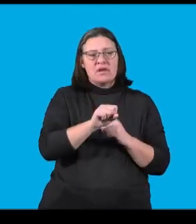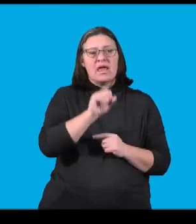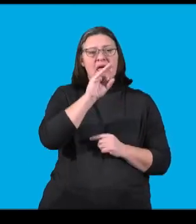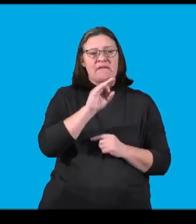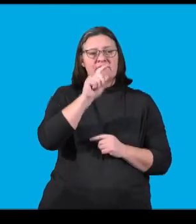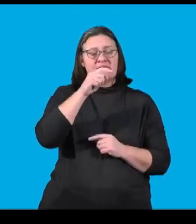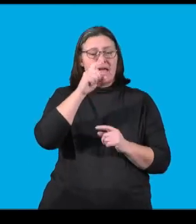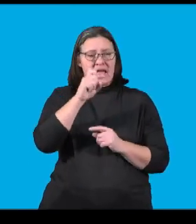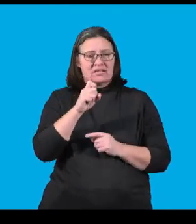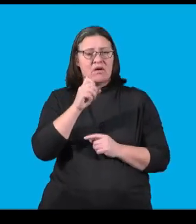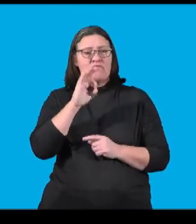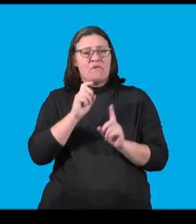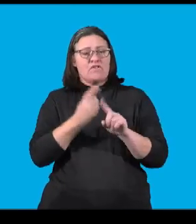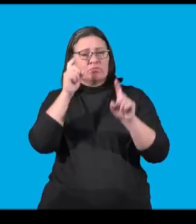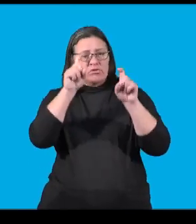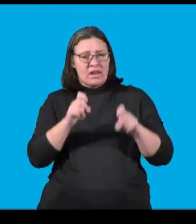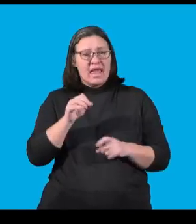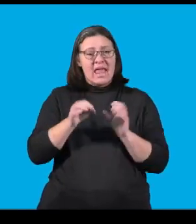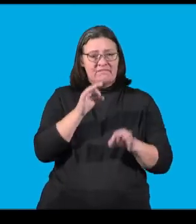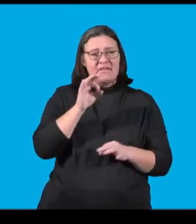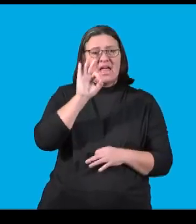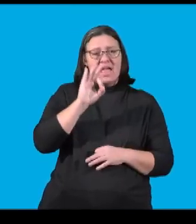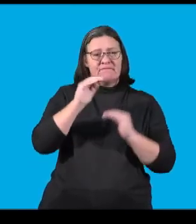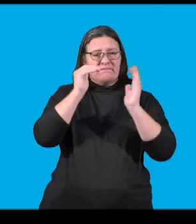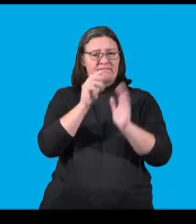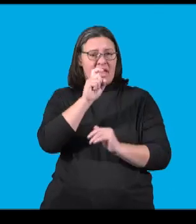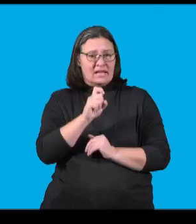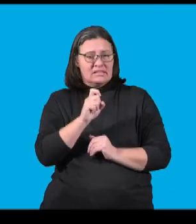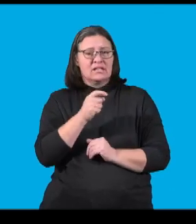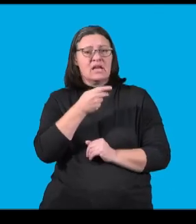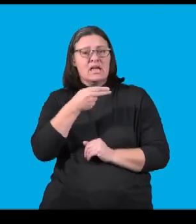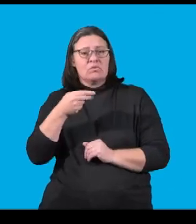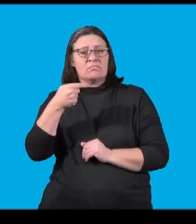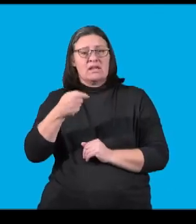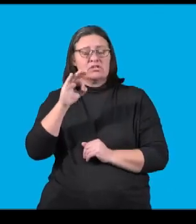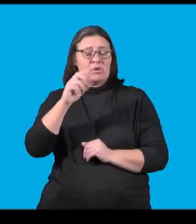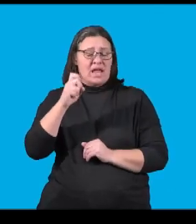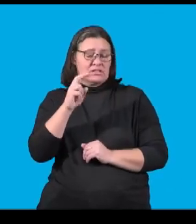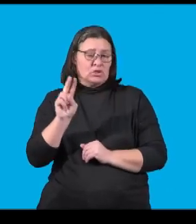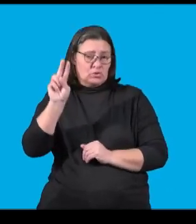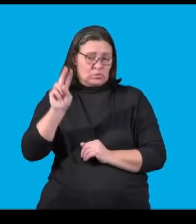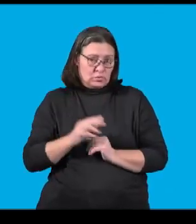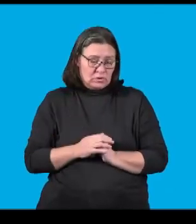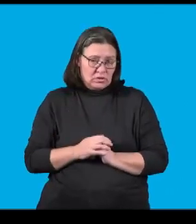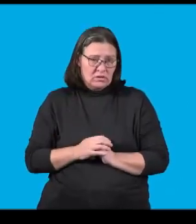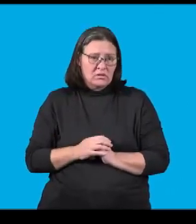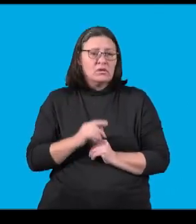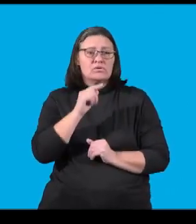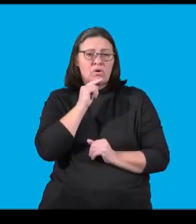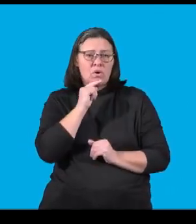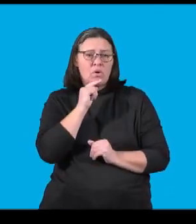from first principles if f of x is equal to minus 3x squared. Now, let's read the question. Determine. Determine